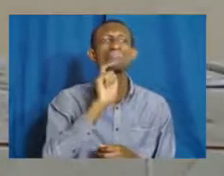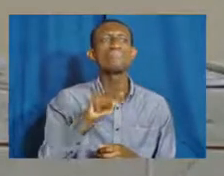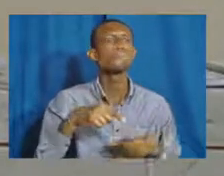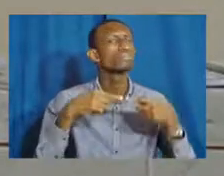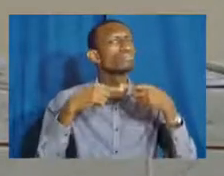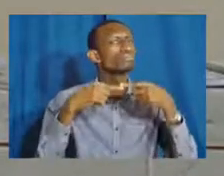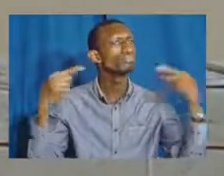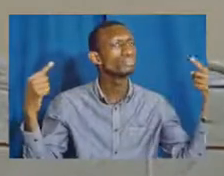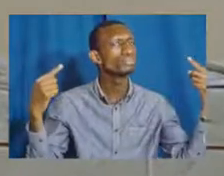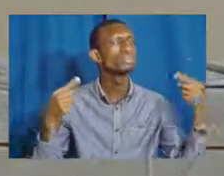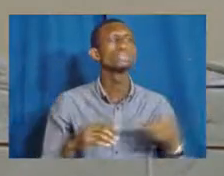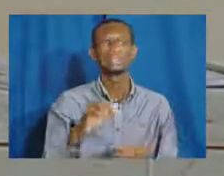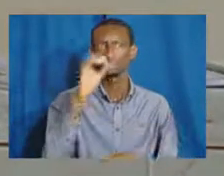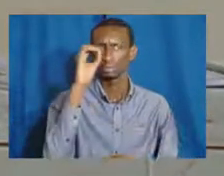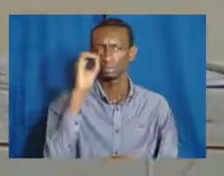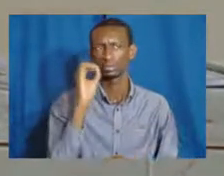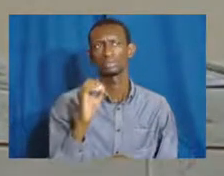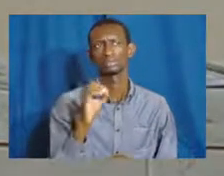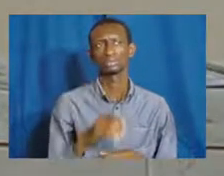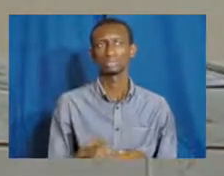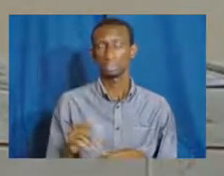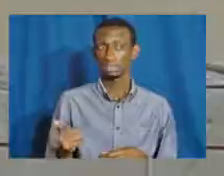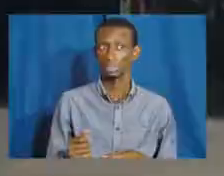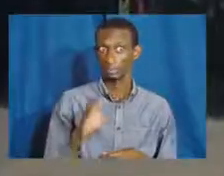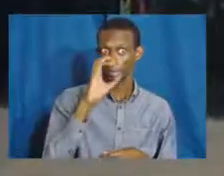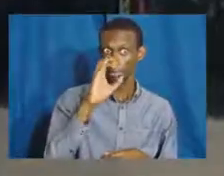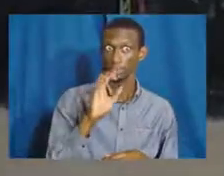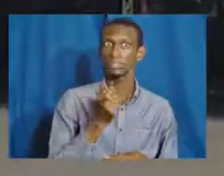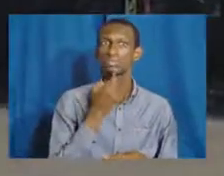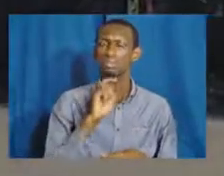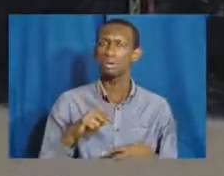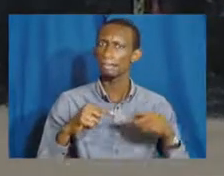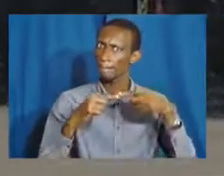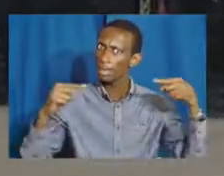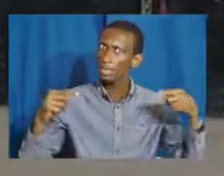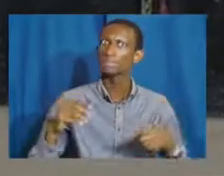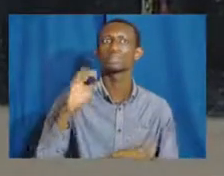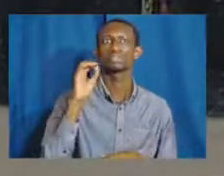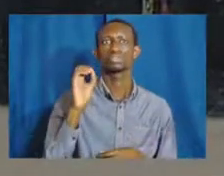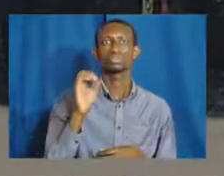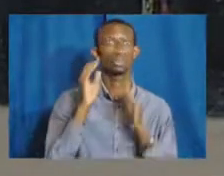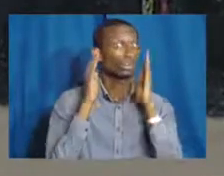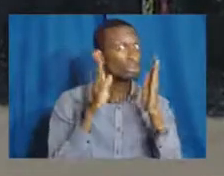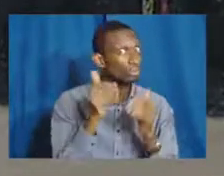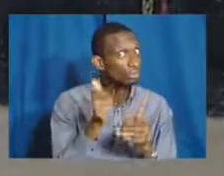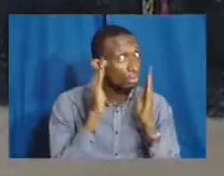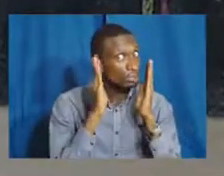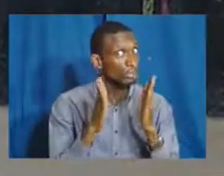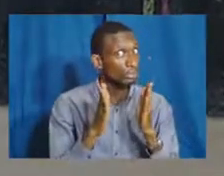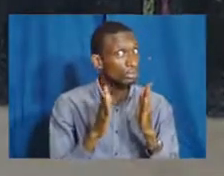from 0 and C must be different from 0. Are we together? Are we